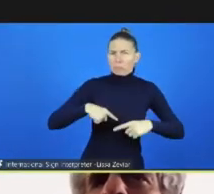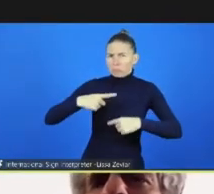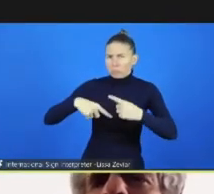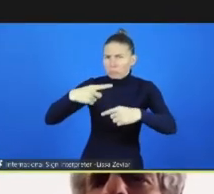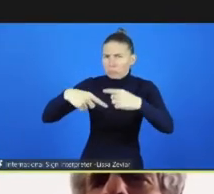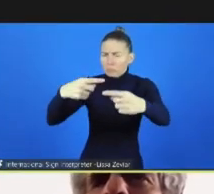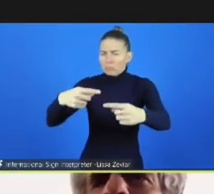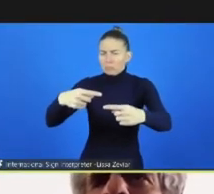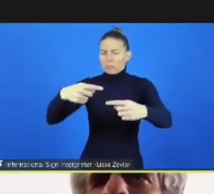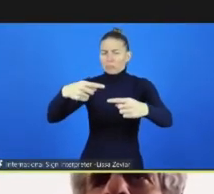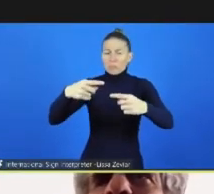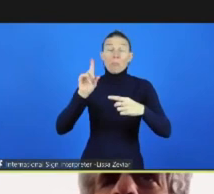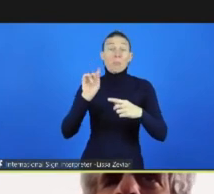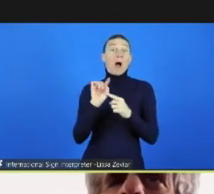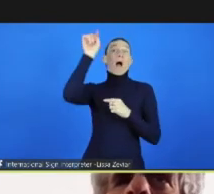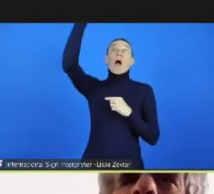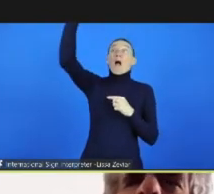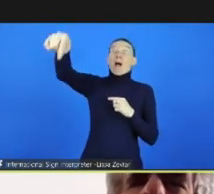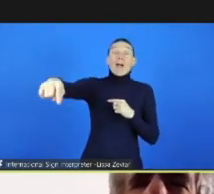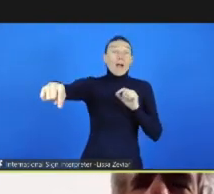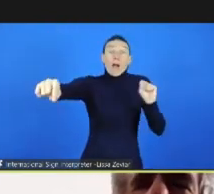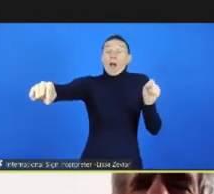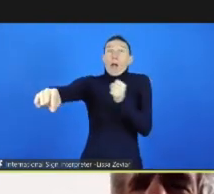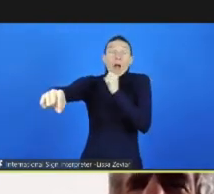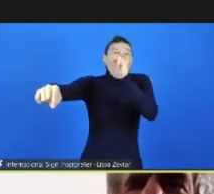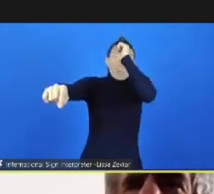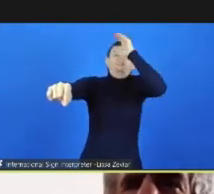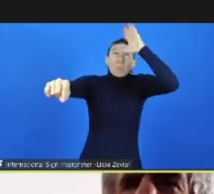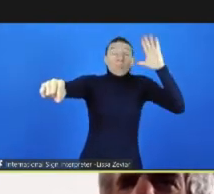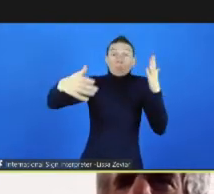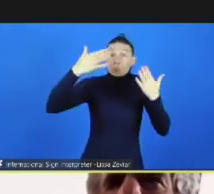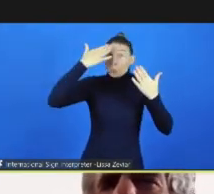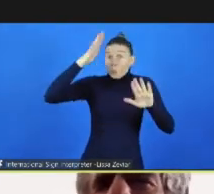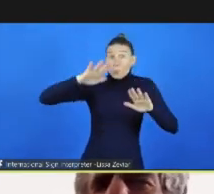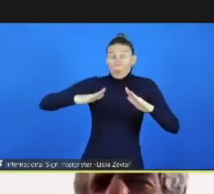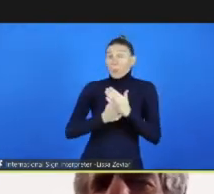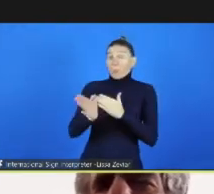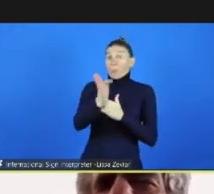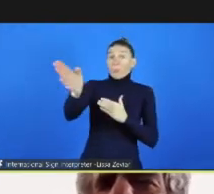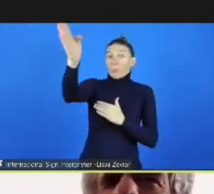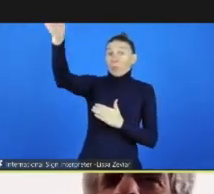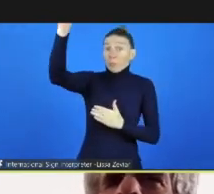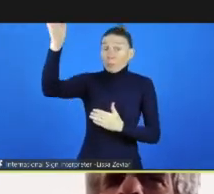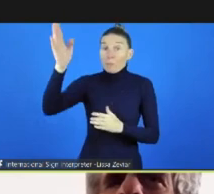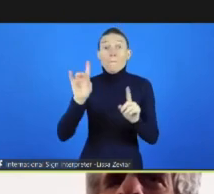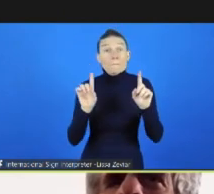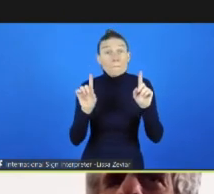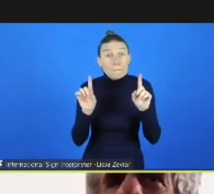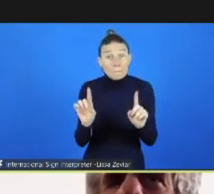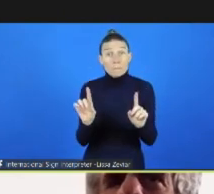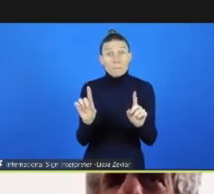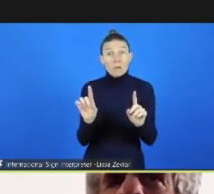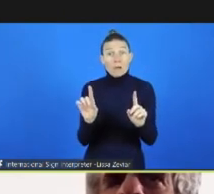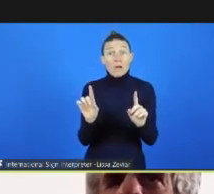we have no idea about where it's going to take us. But we also have a duty to guide where